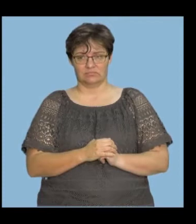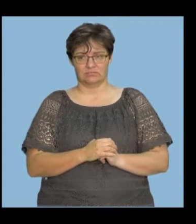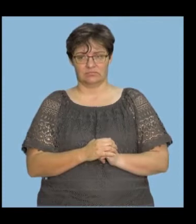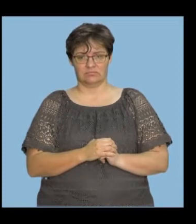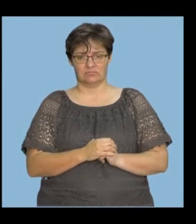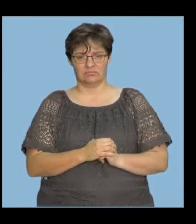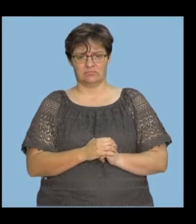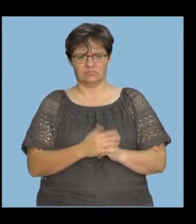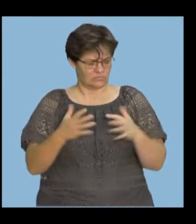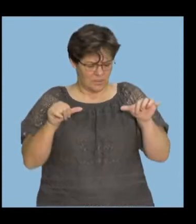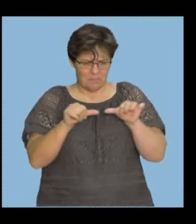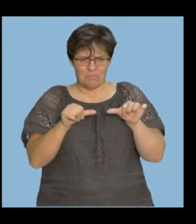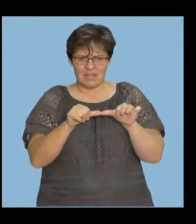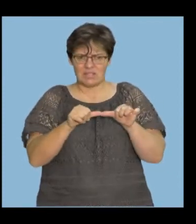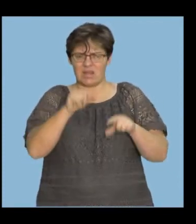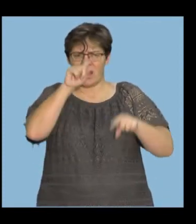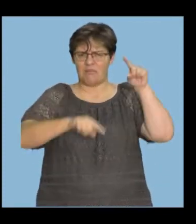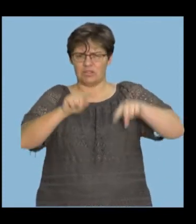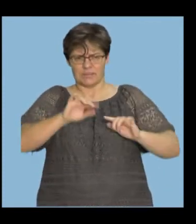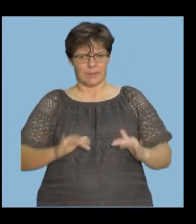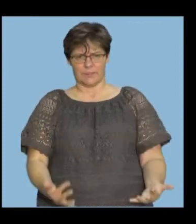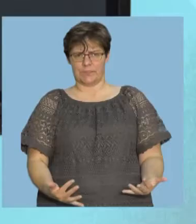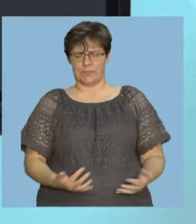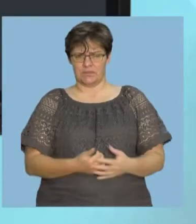And how do we measure volatility?